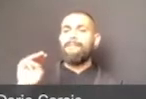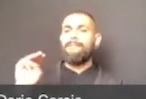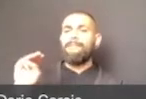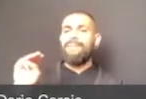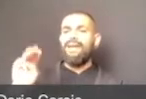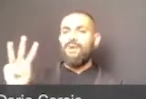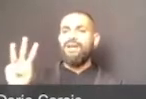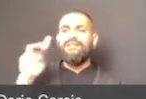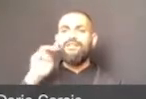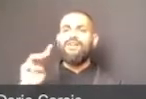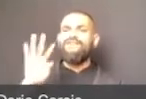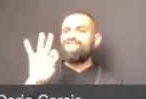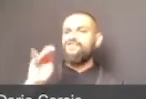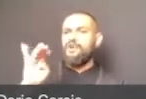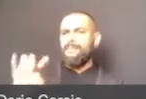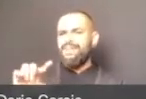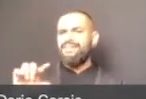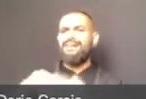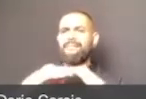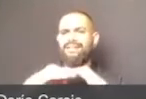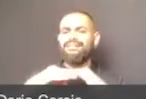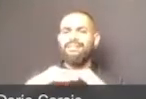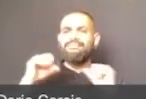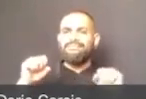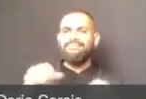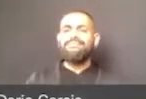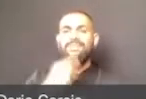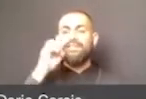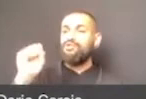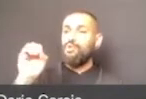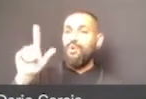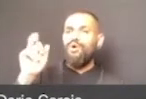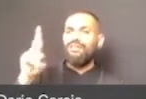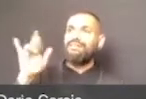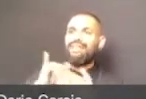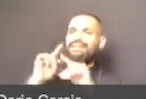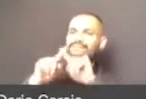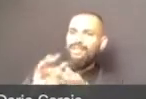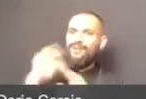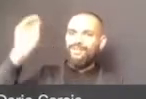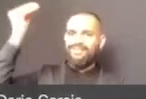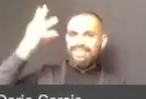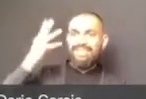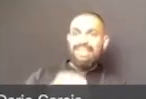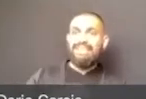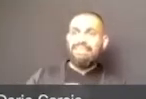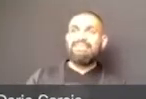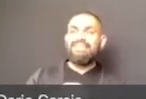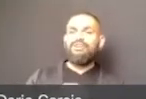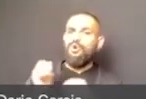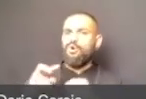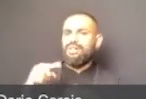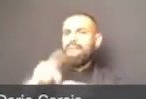is a stabilization because solar does depend on whether the sun is shining or time of day. It's time of day,